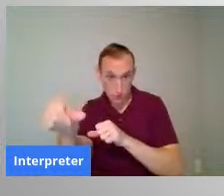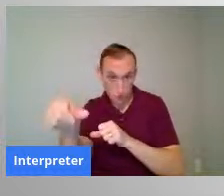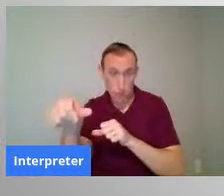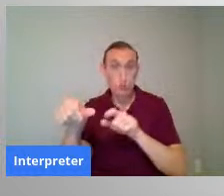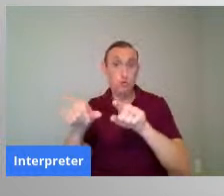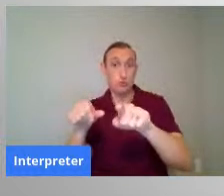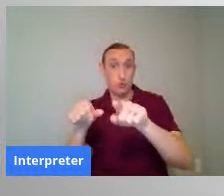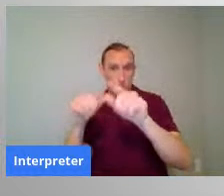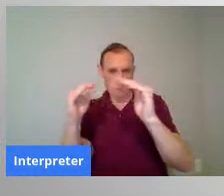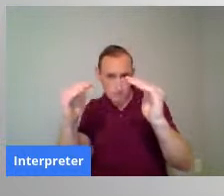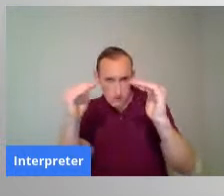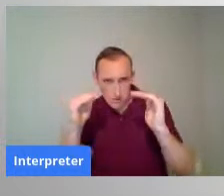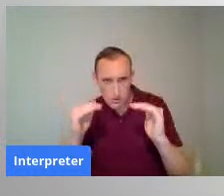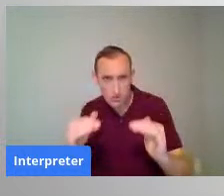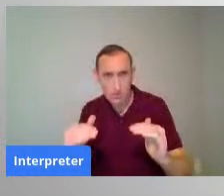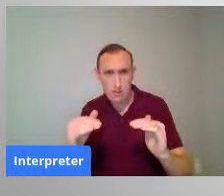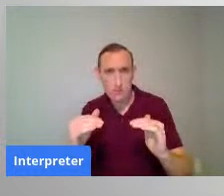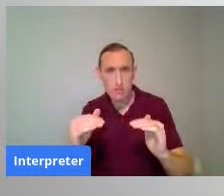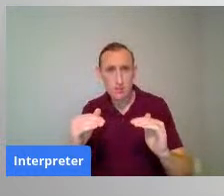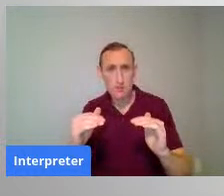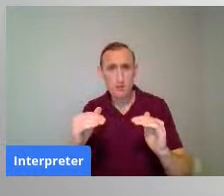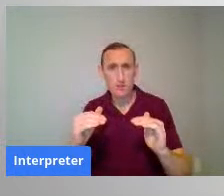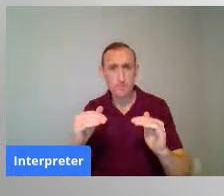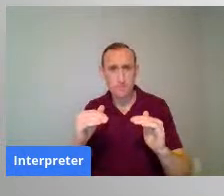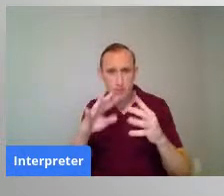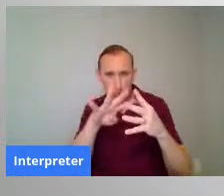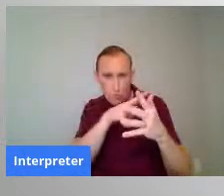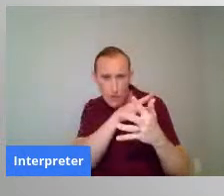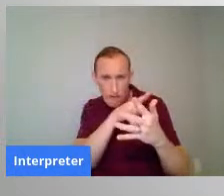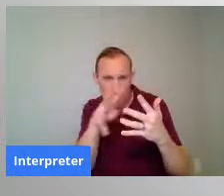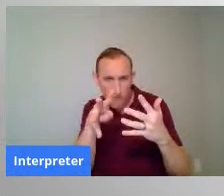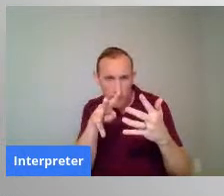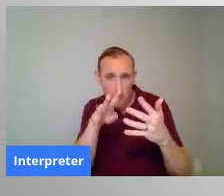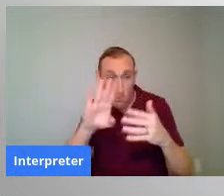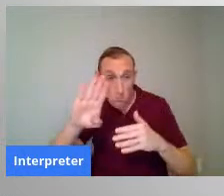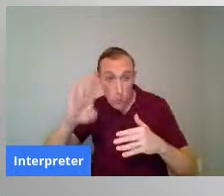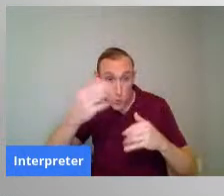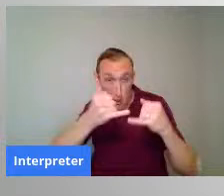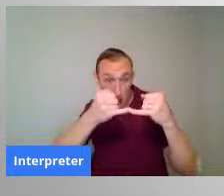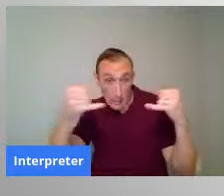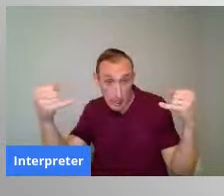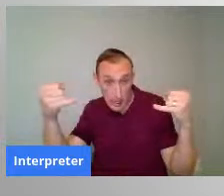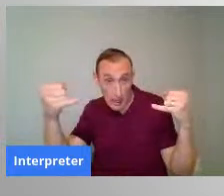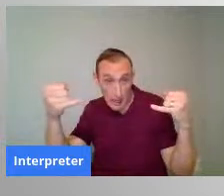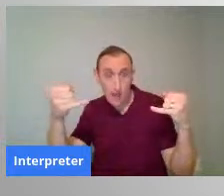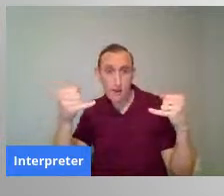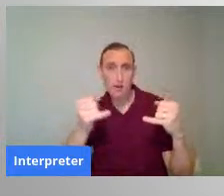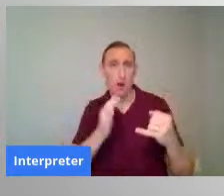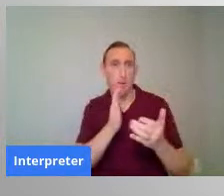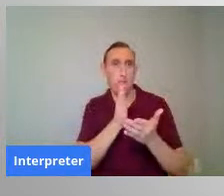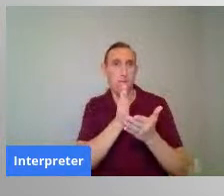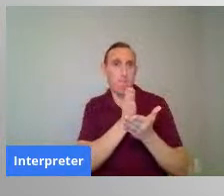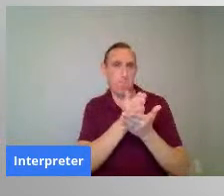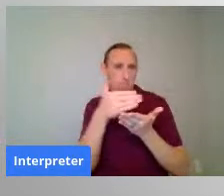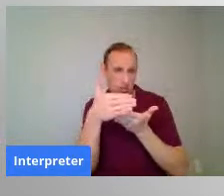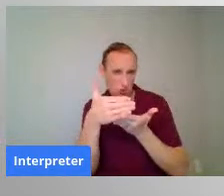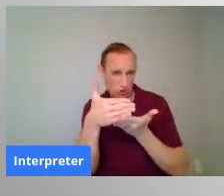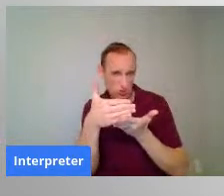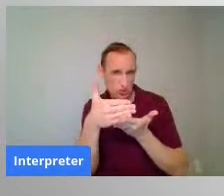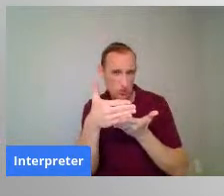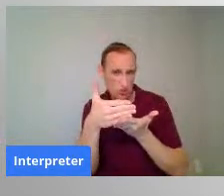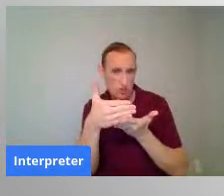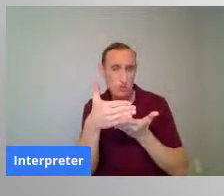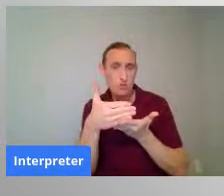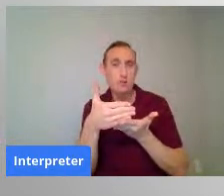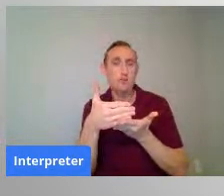so down here in our graph, the blue line is what our budget is. So we're actually budgeting, like I